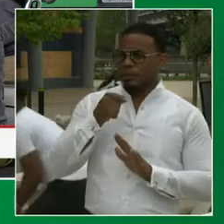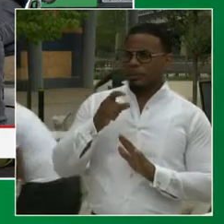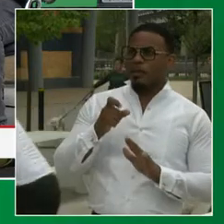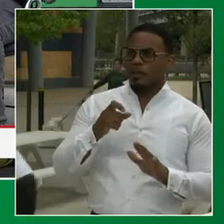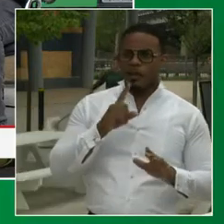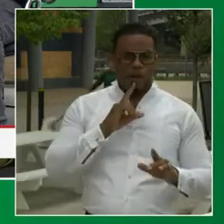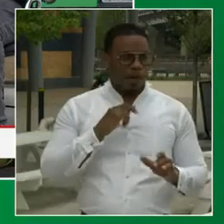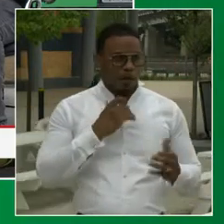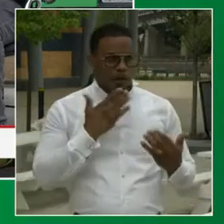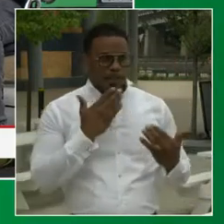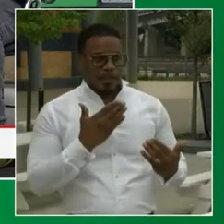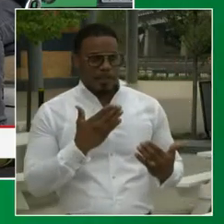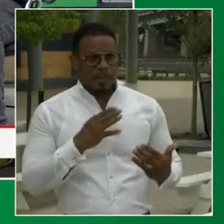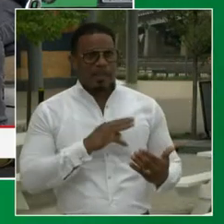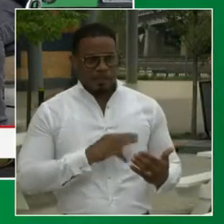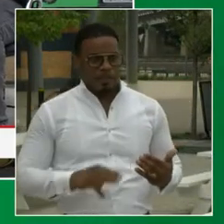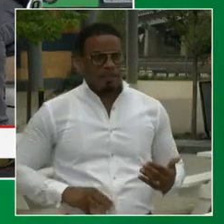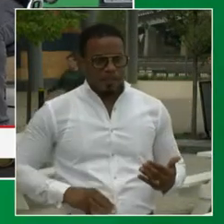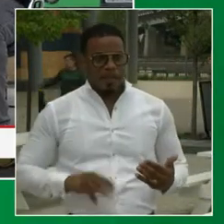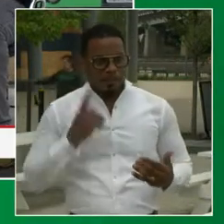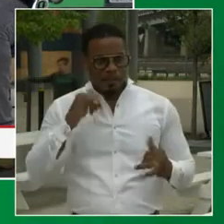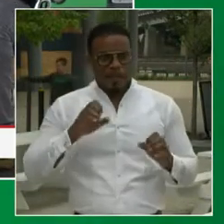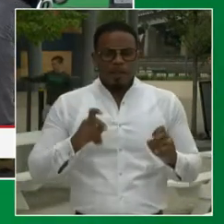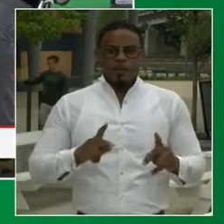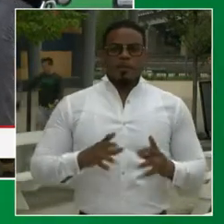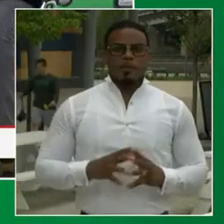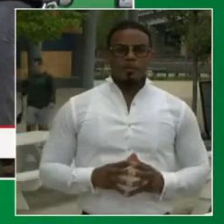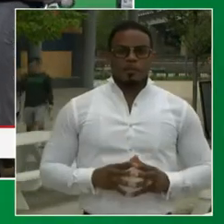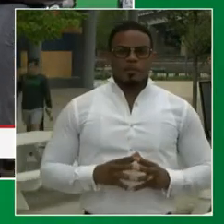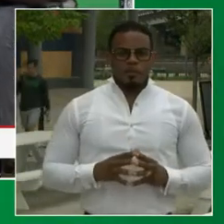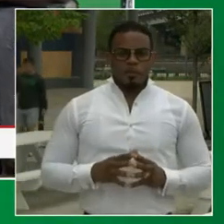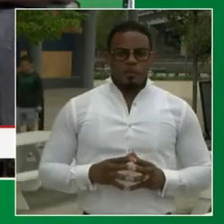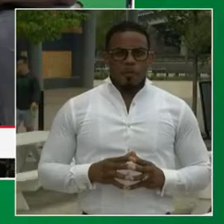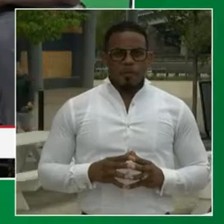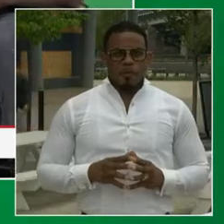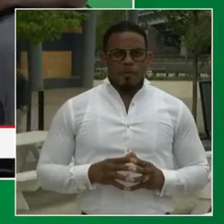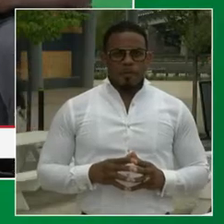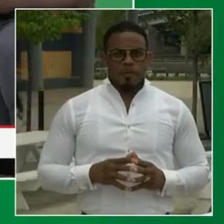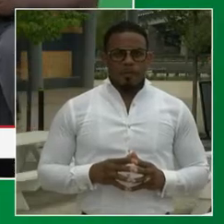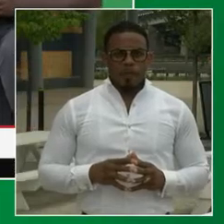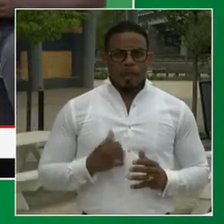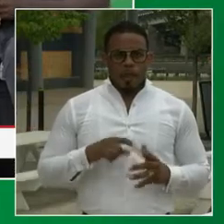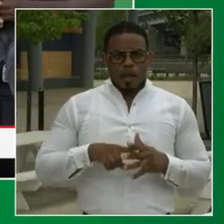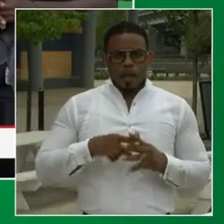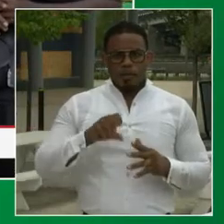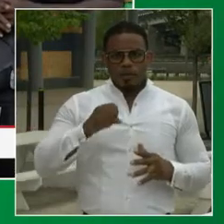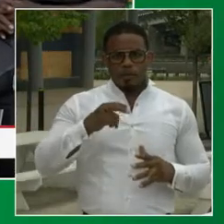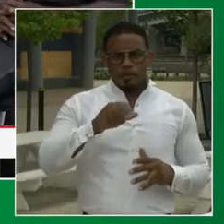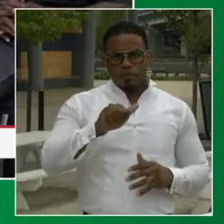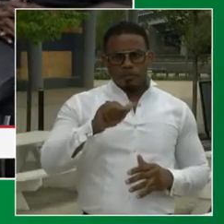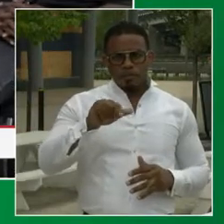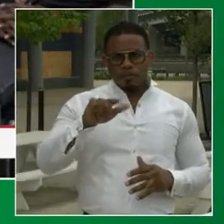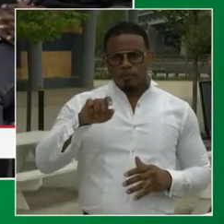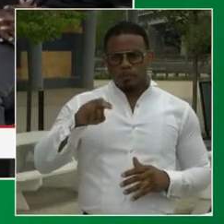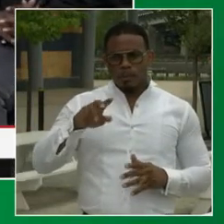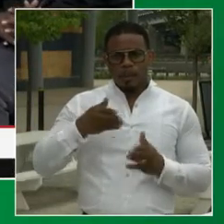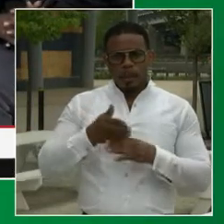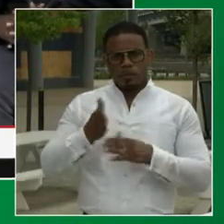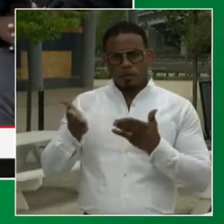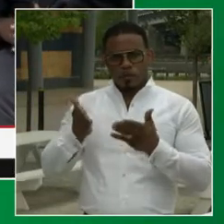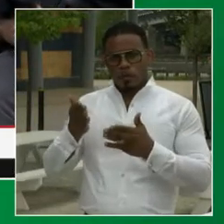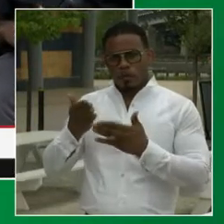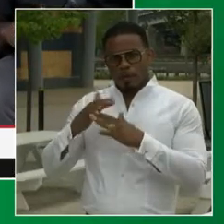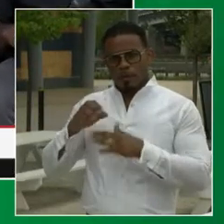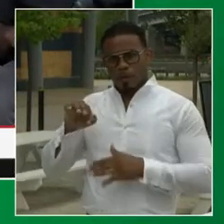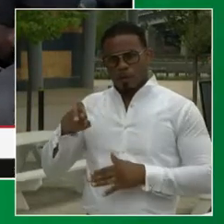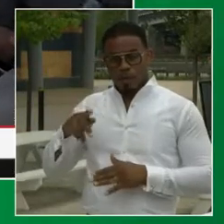and I also want to thank the Mayor's office for this opportunity. I started Shea after serving in the Peace Corps,